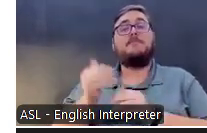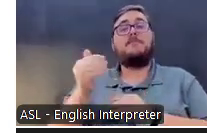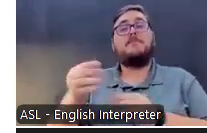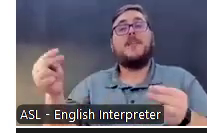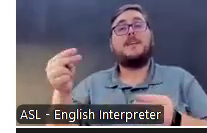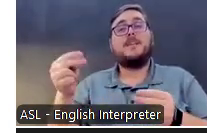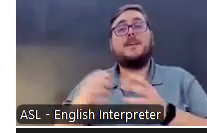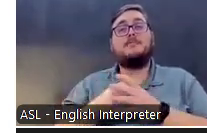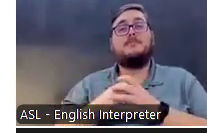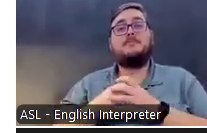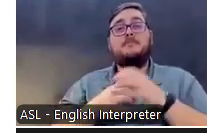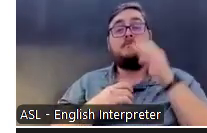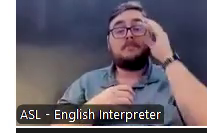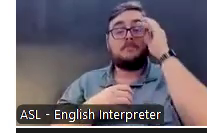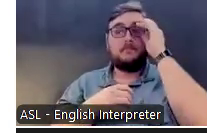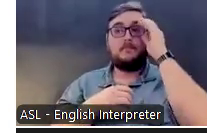AT